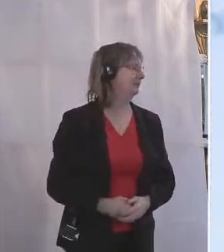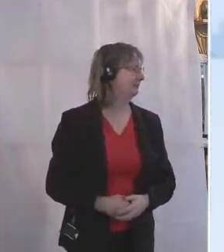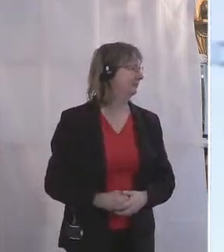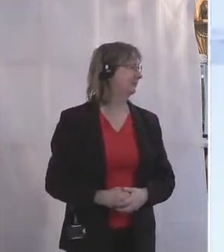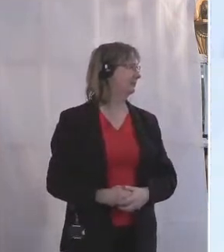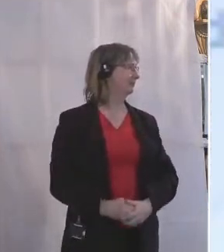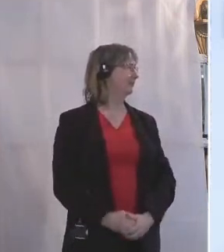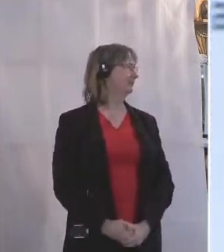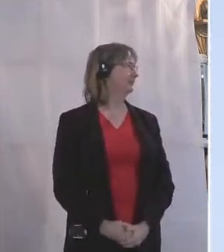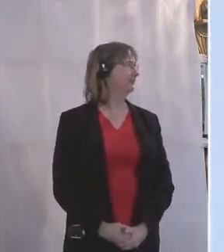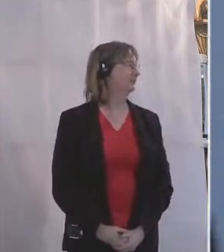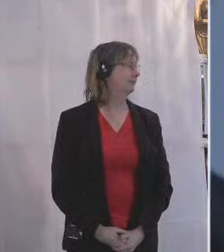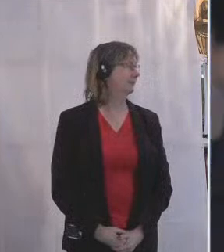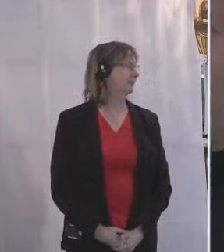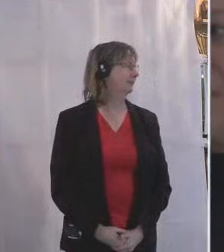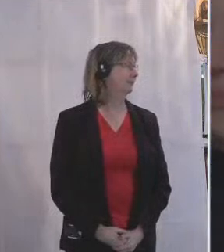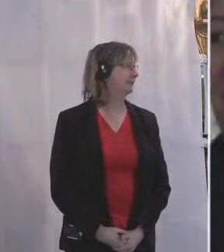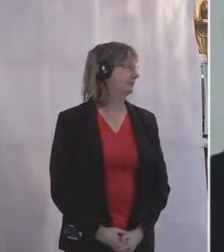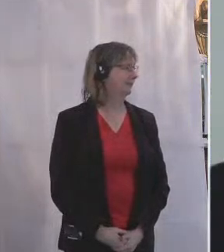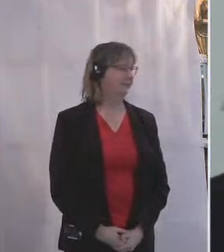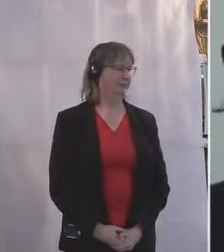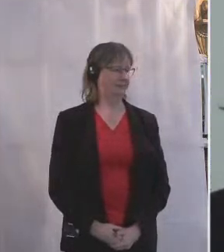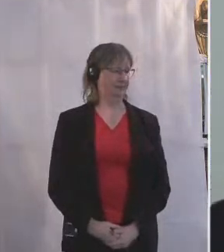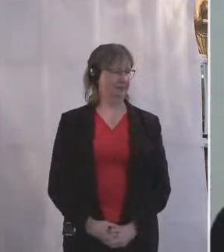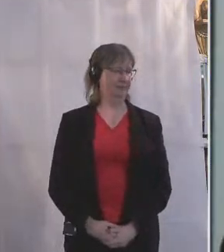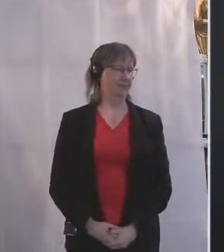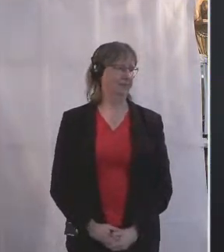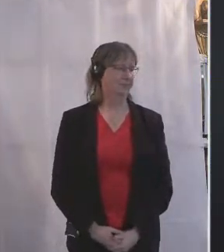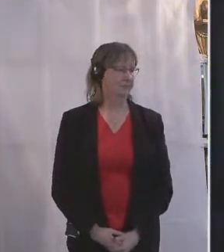easier if I speak. So